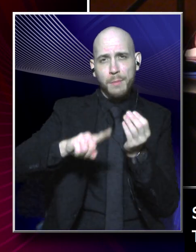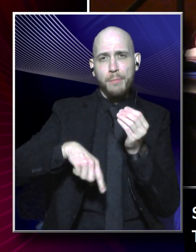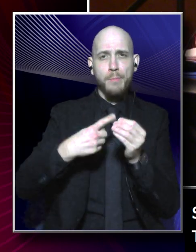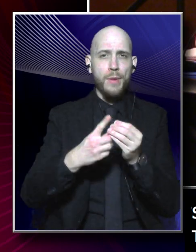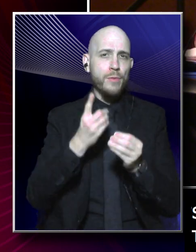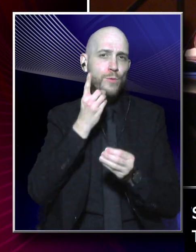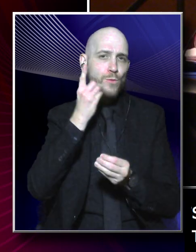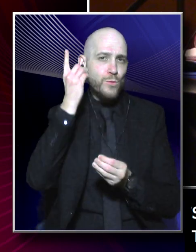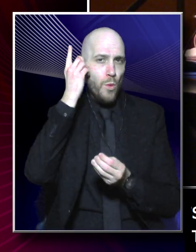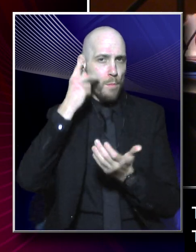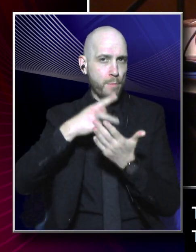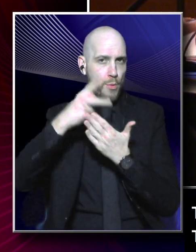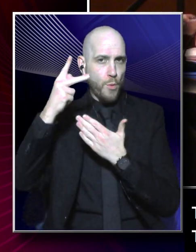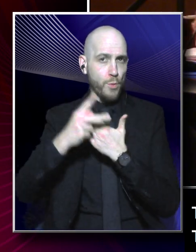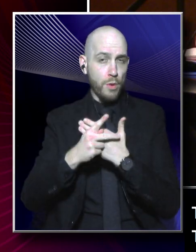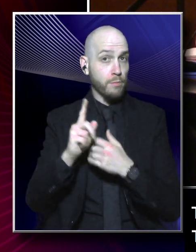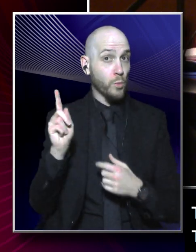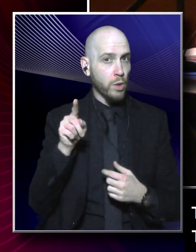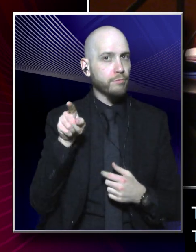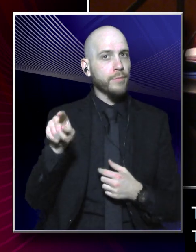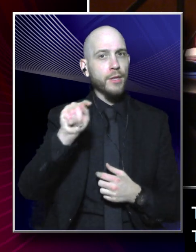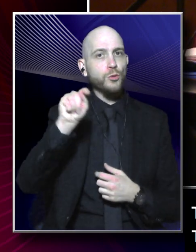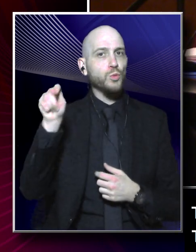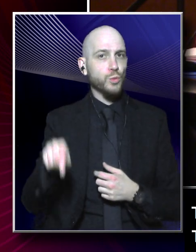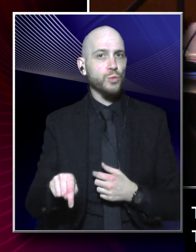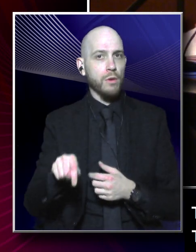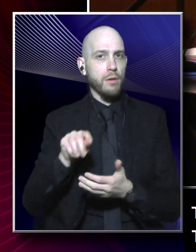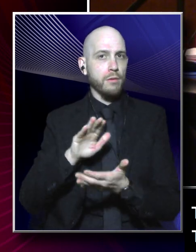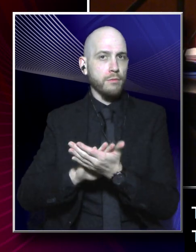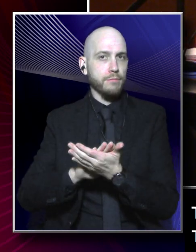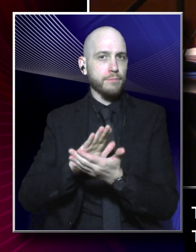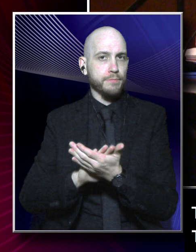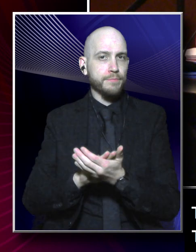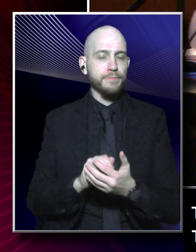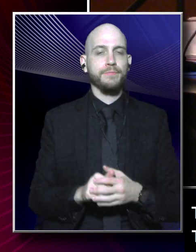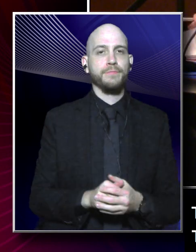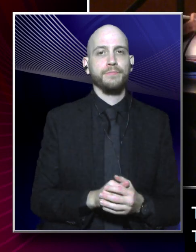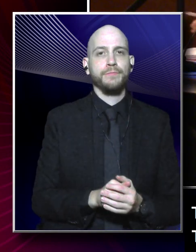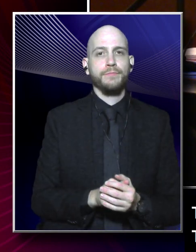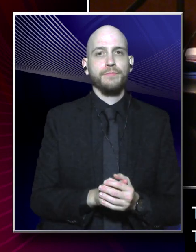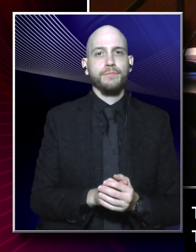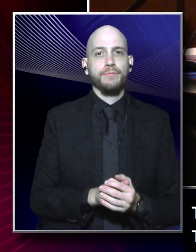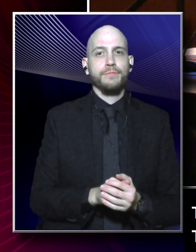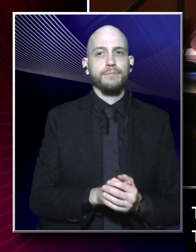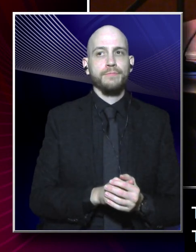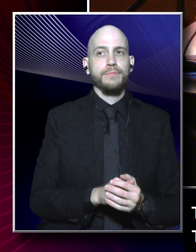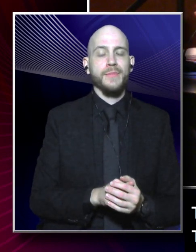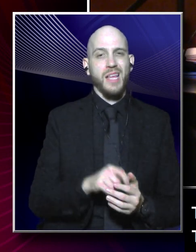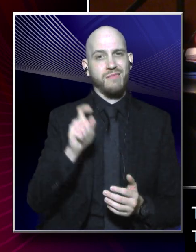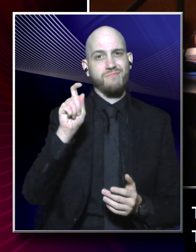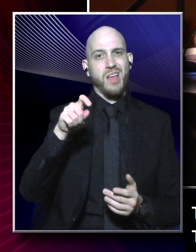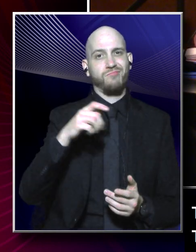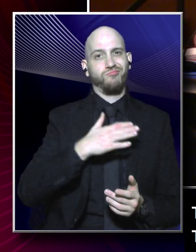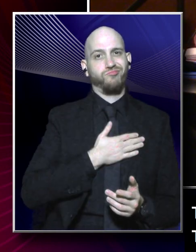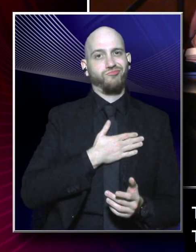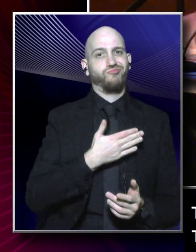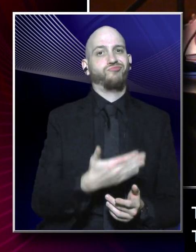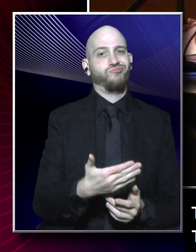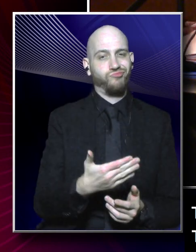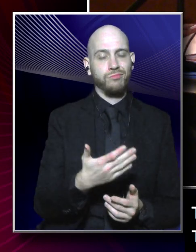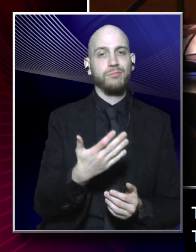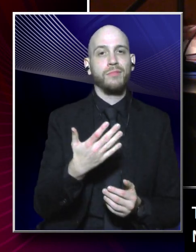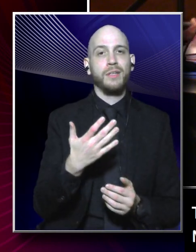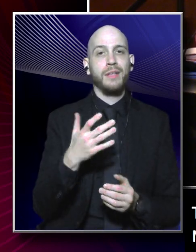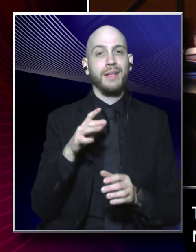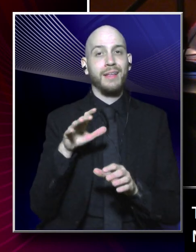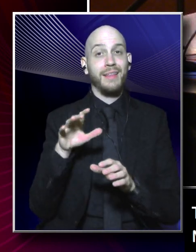Tucson campus. And I confess, after leaving that meeting as the superintendent,